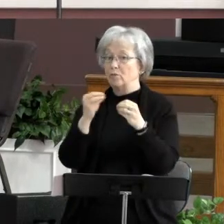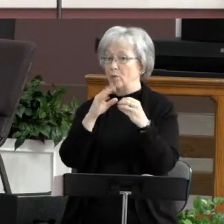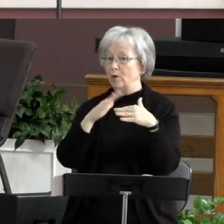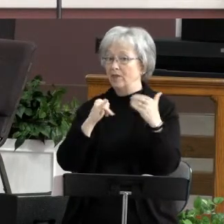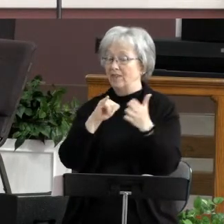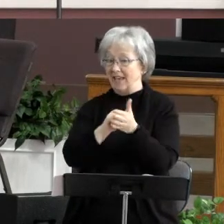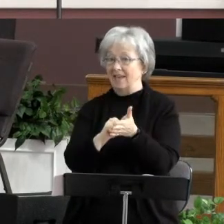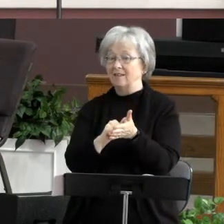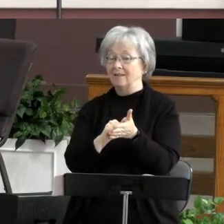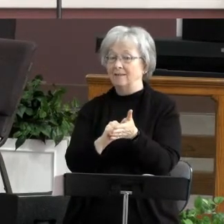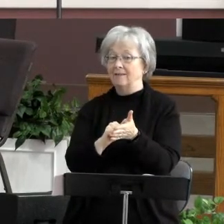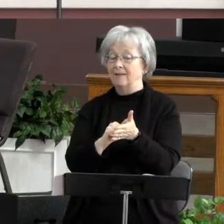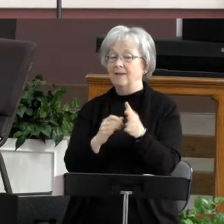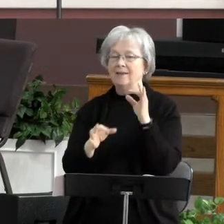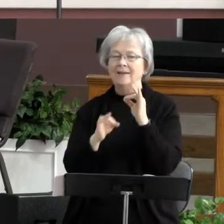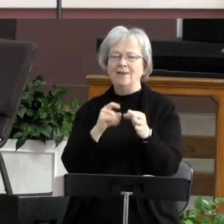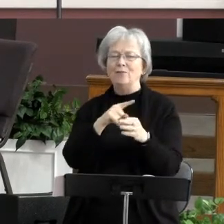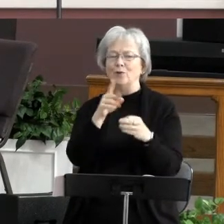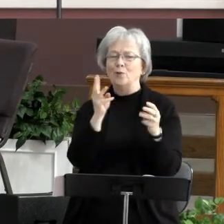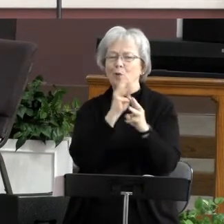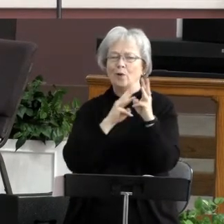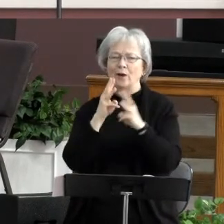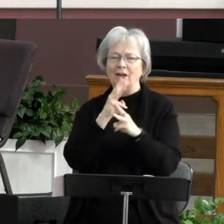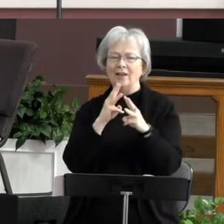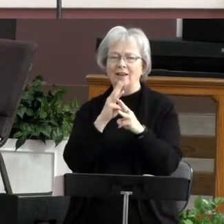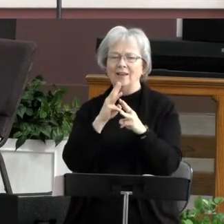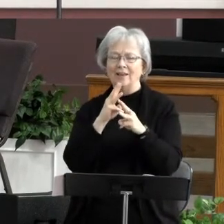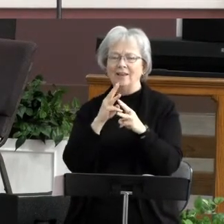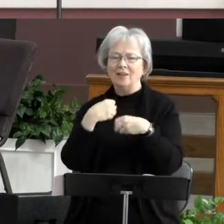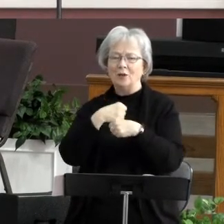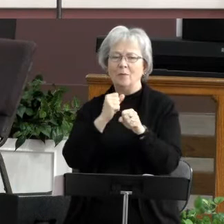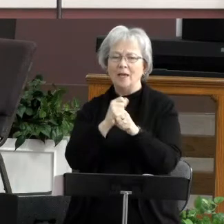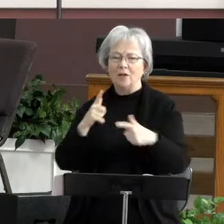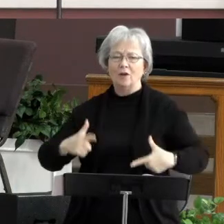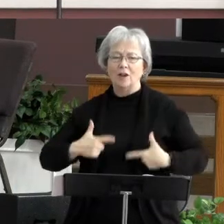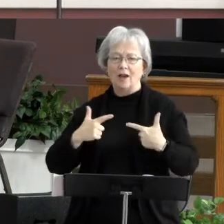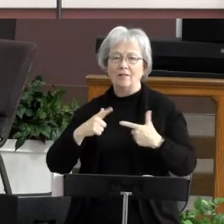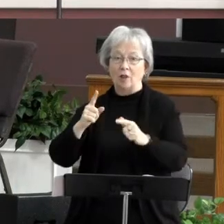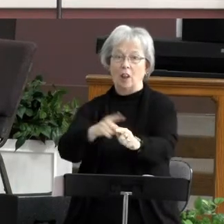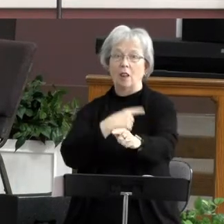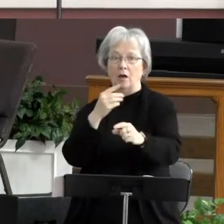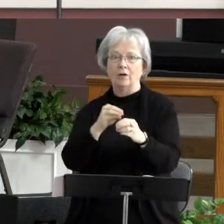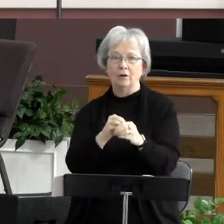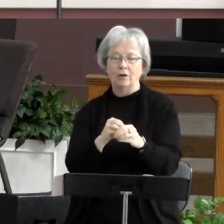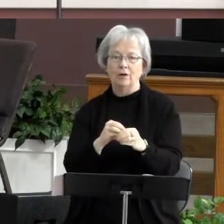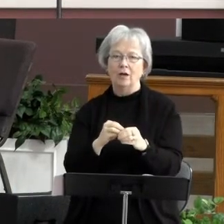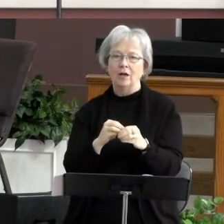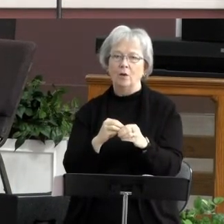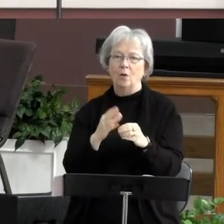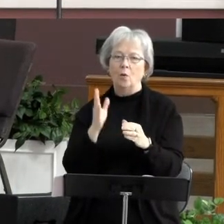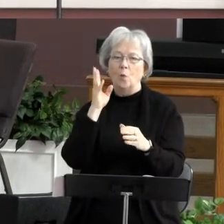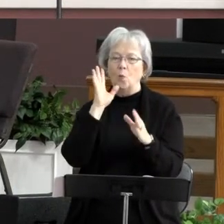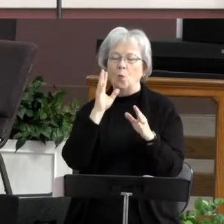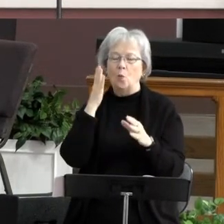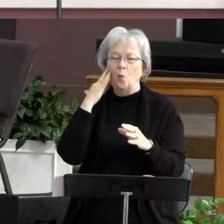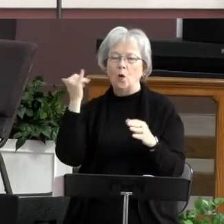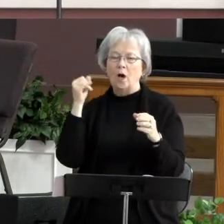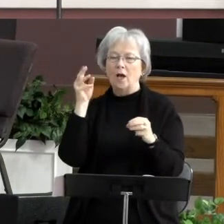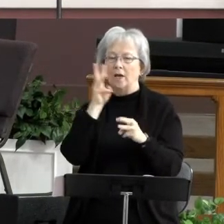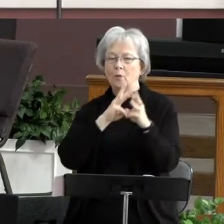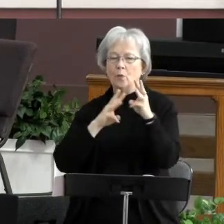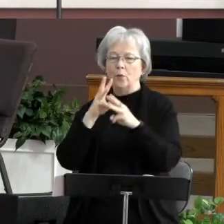by being worried, can add a single hour to his life? And why are you worried about clothing? Observe how the lilies of the field